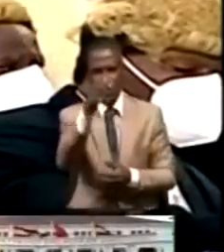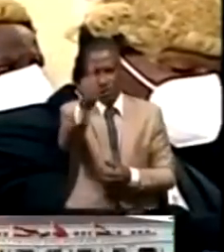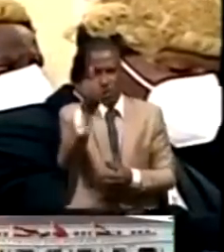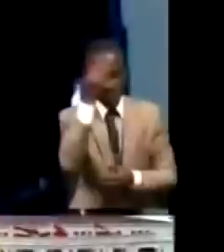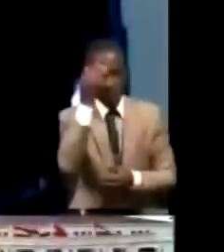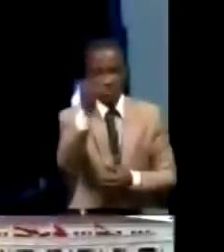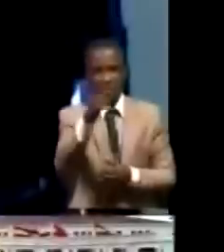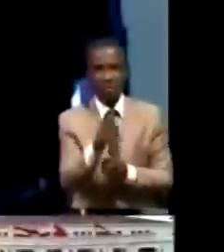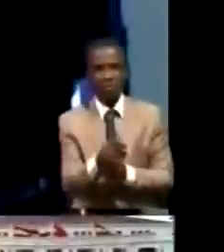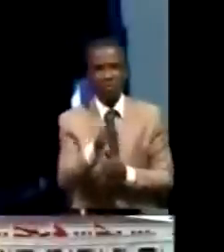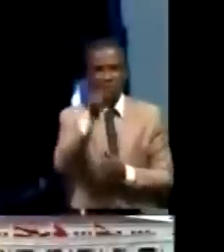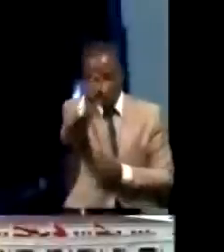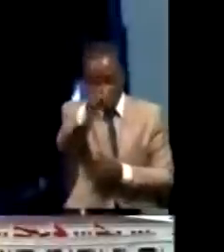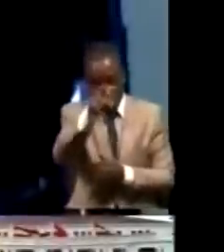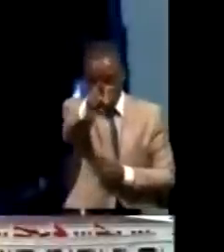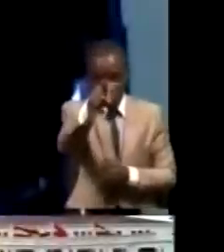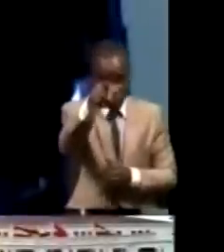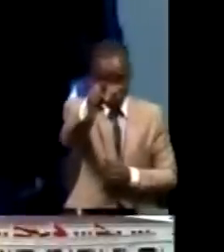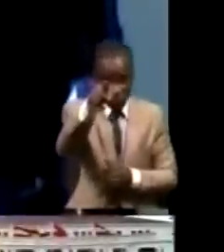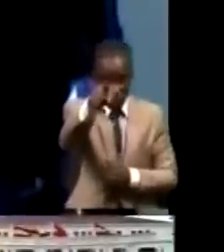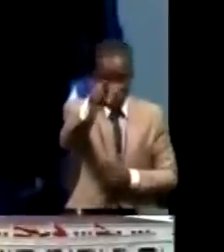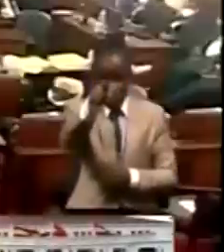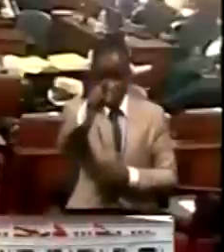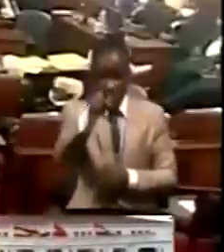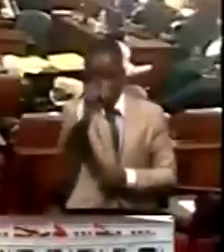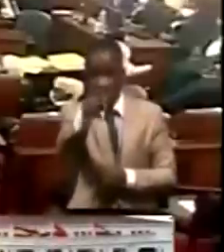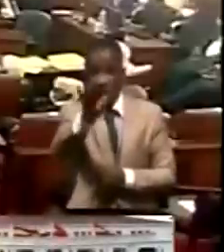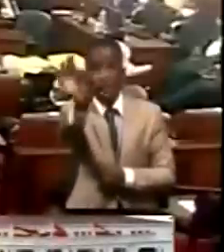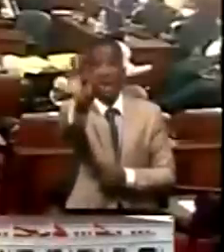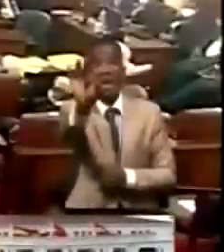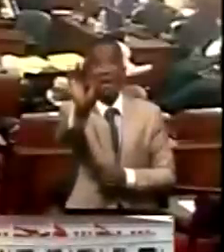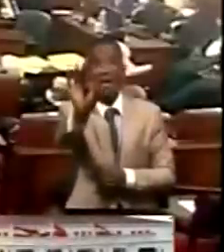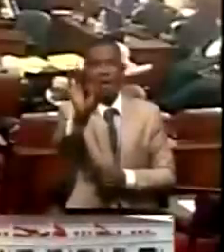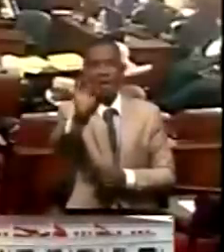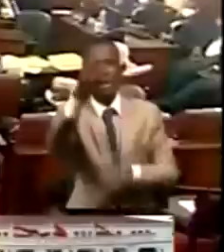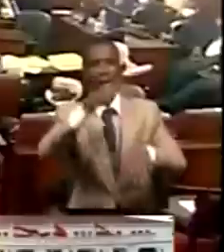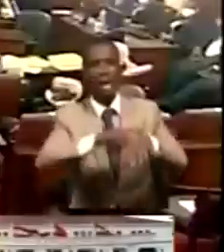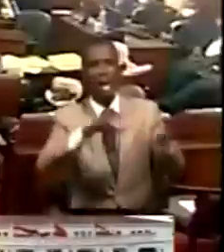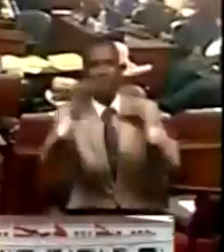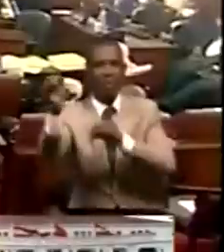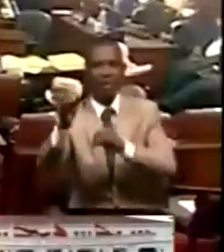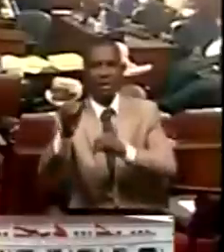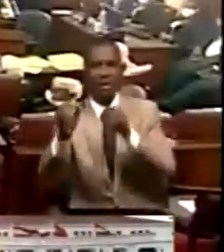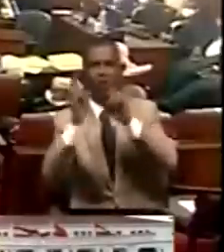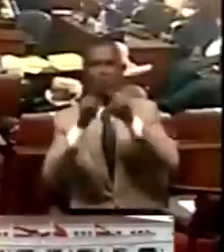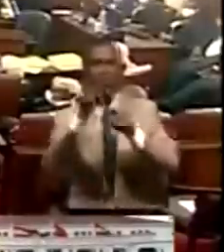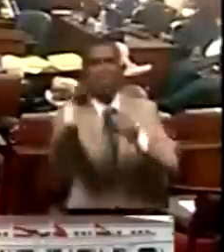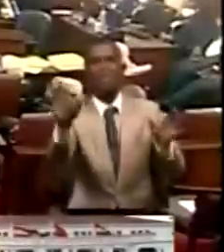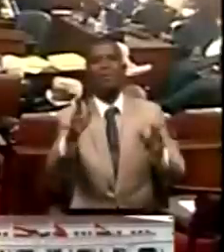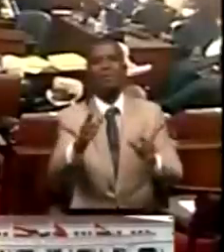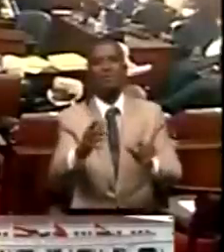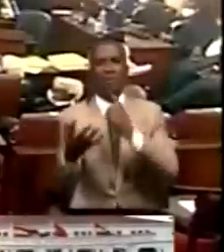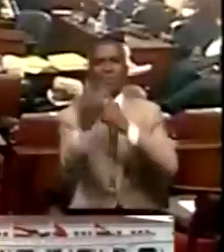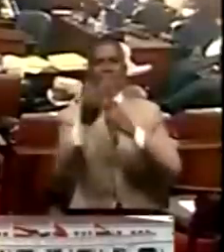No, you made the question. You said that on the 9th, when was the second time you left the room? And I'm answering. Then you are trying